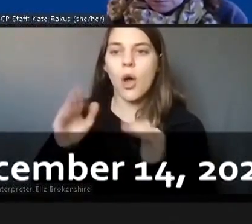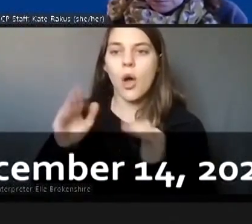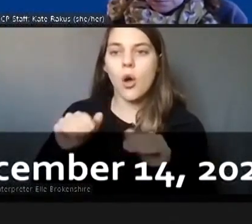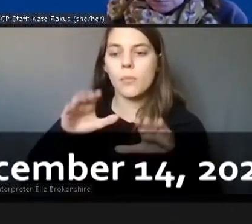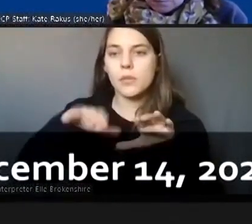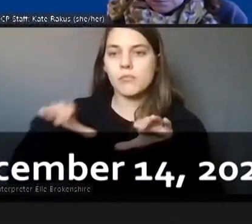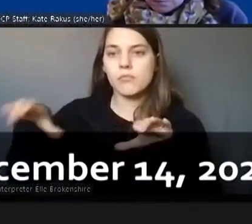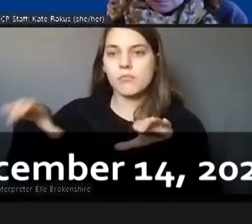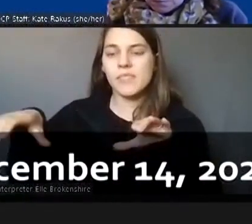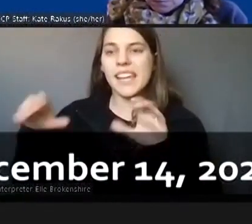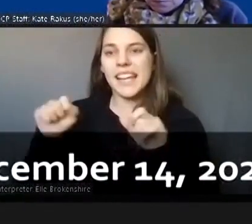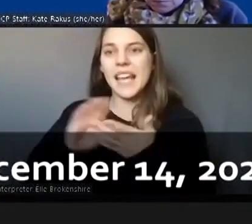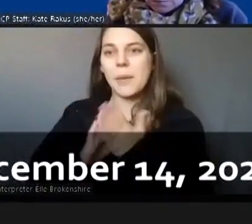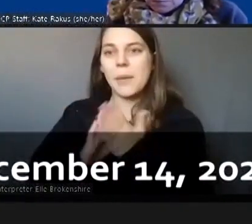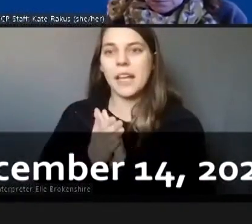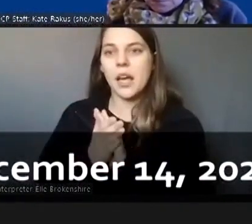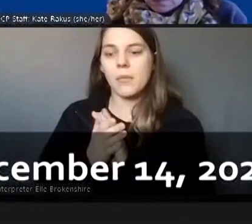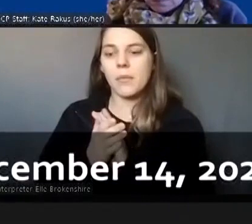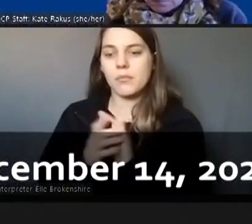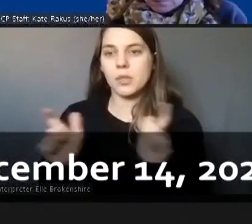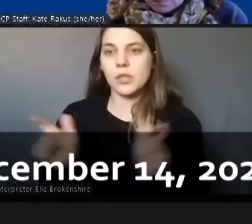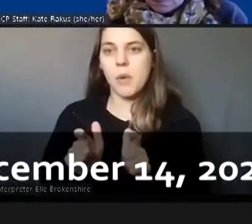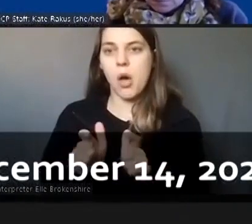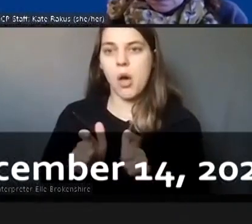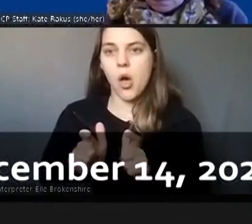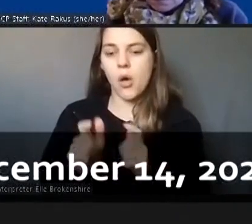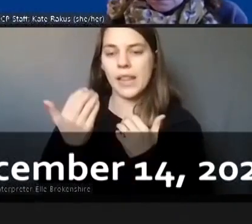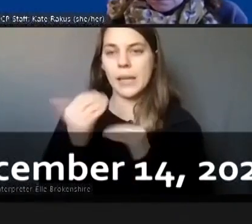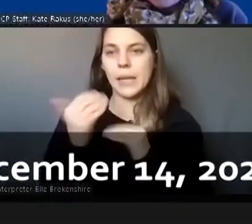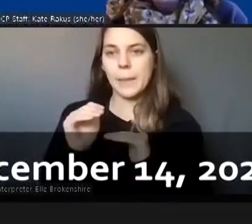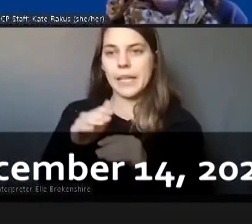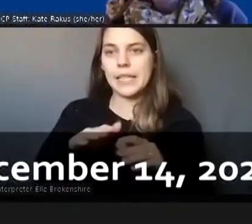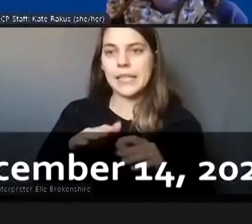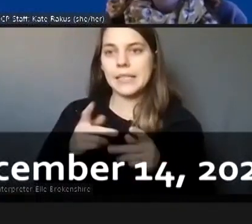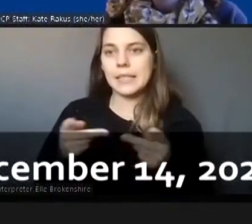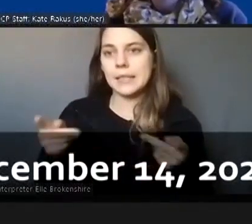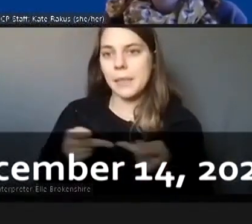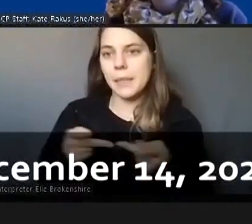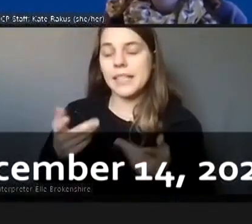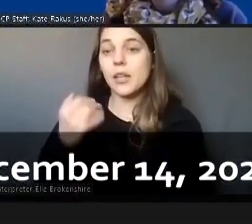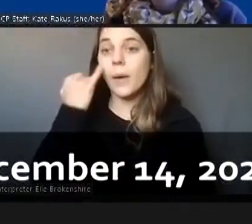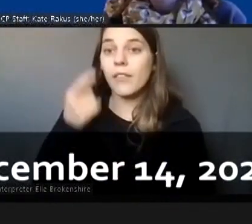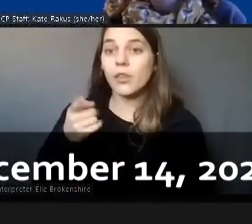entire backyard, sometimes that could cause some problems. All right, next slide.